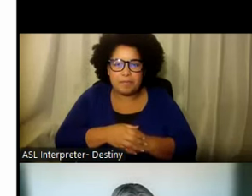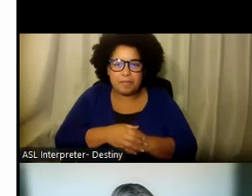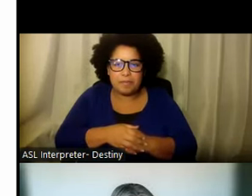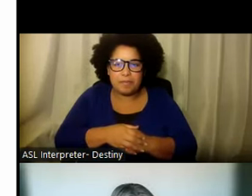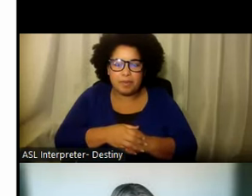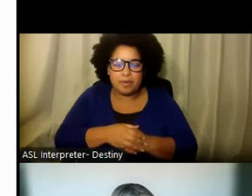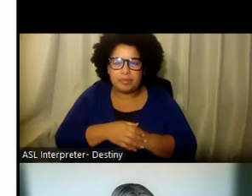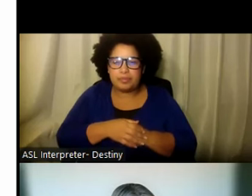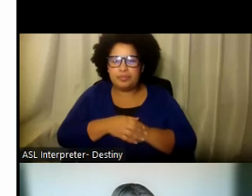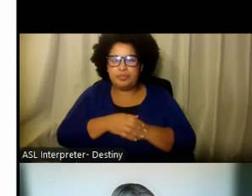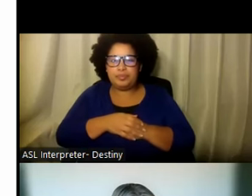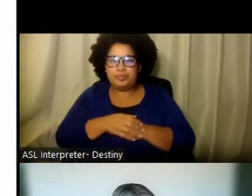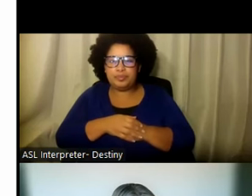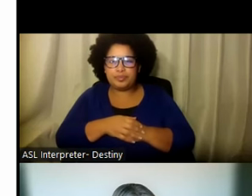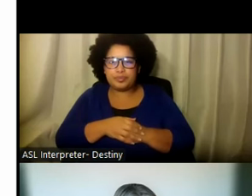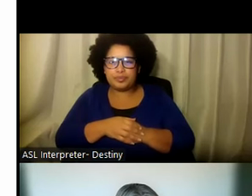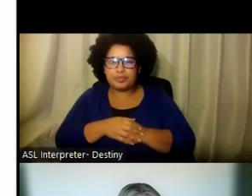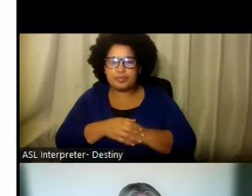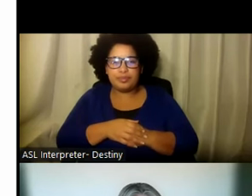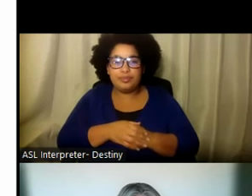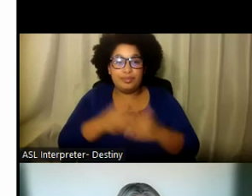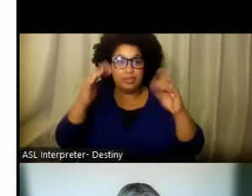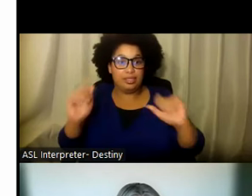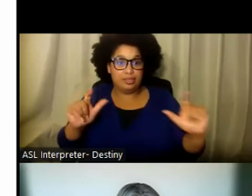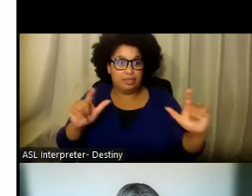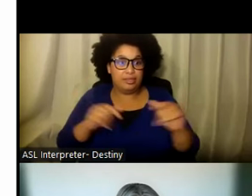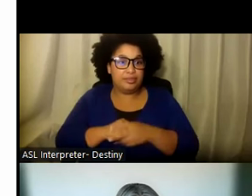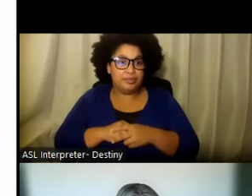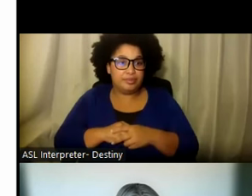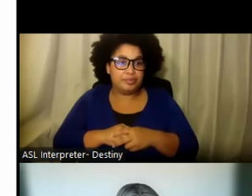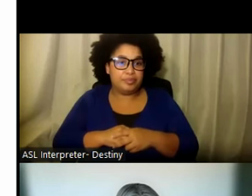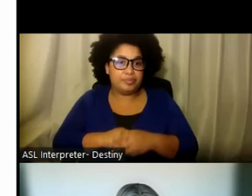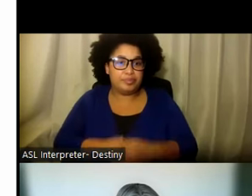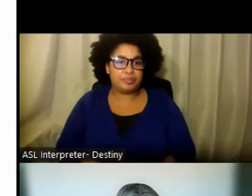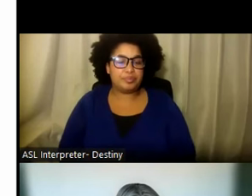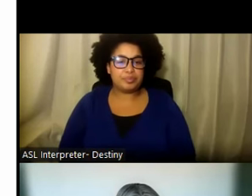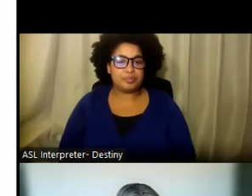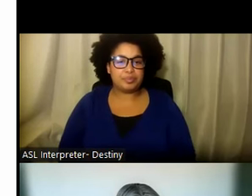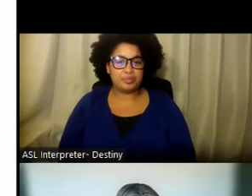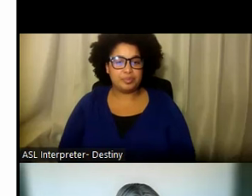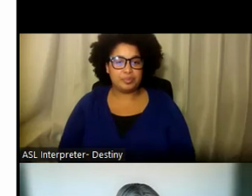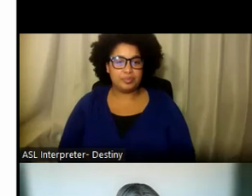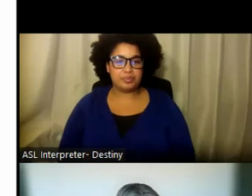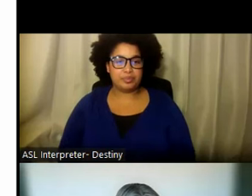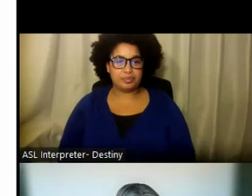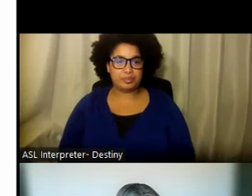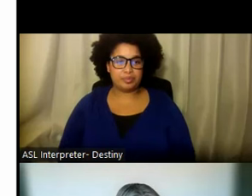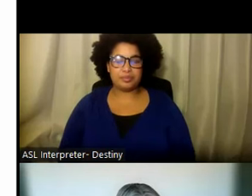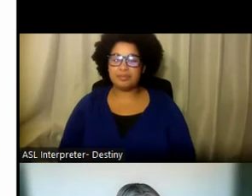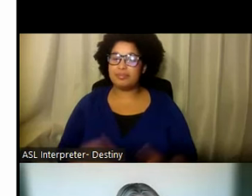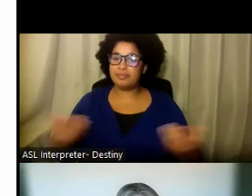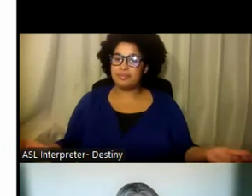All right, so next slide. So as indicated,